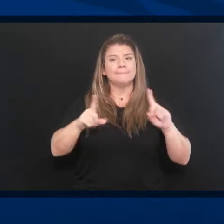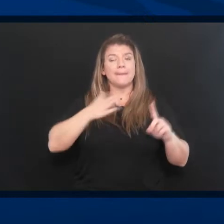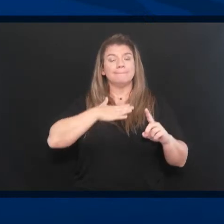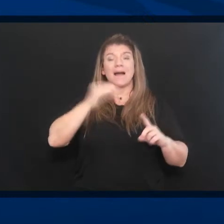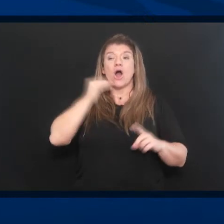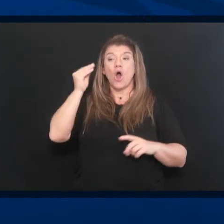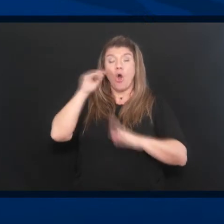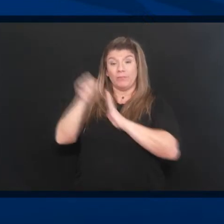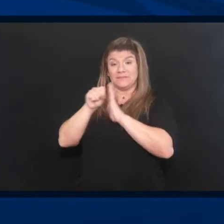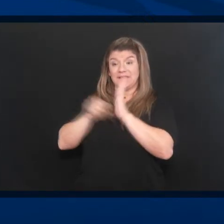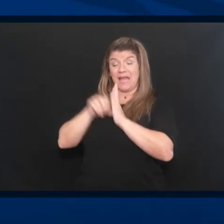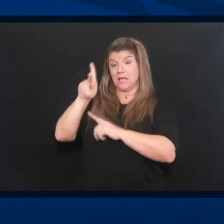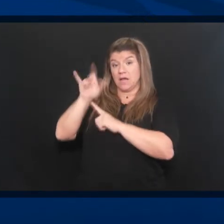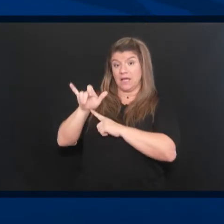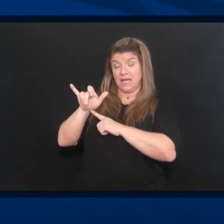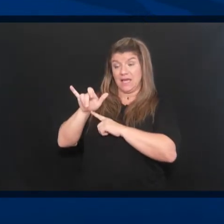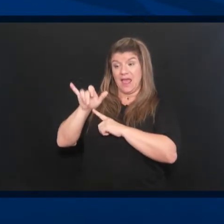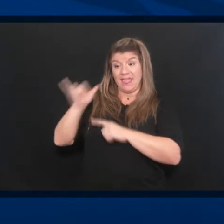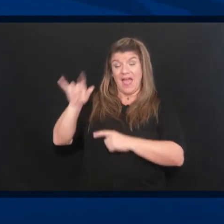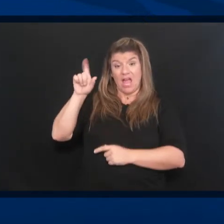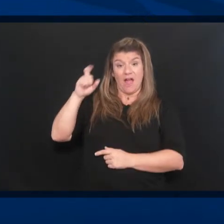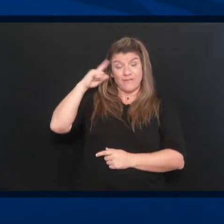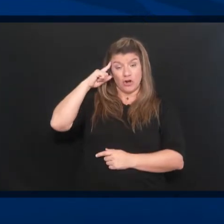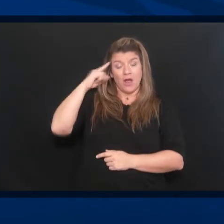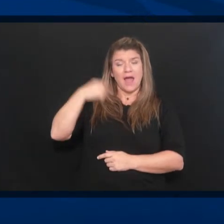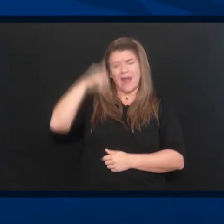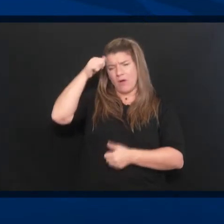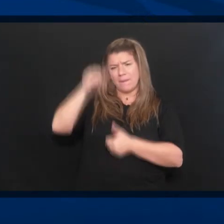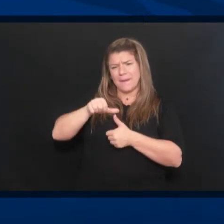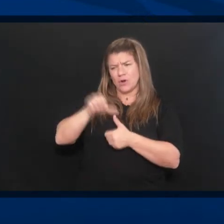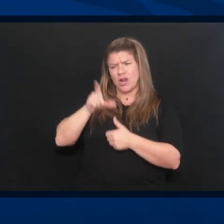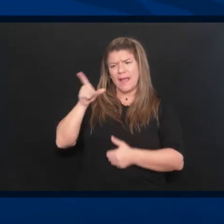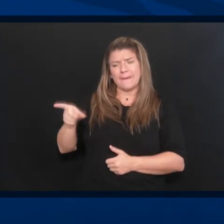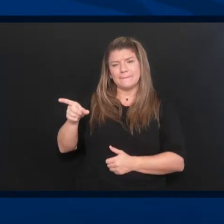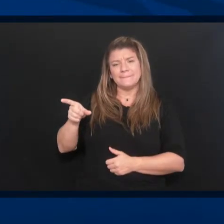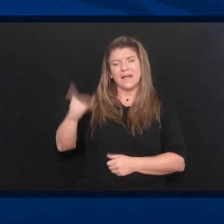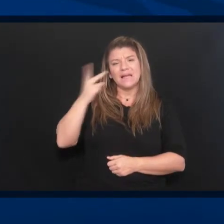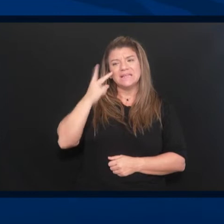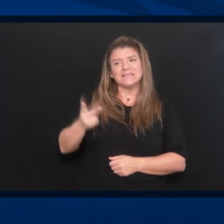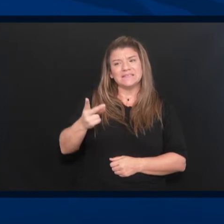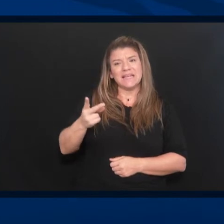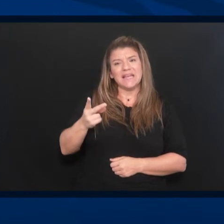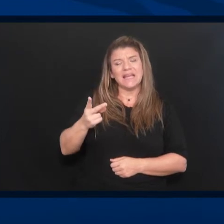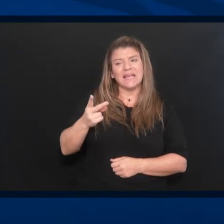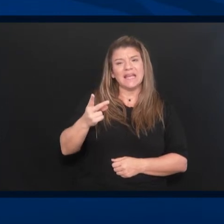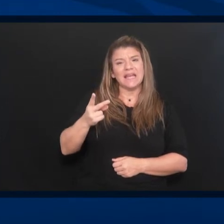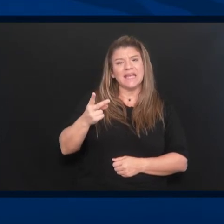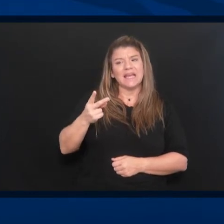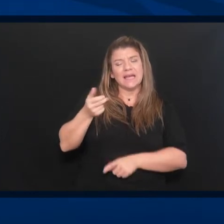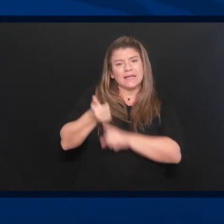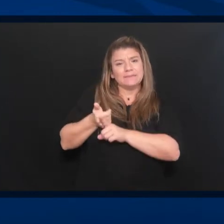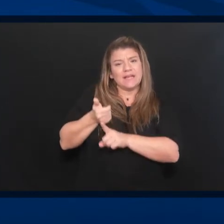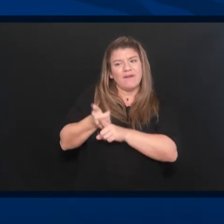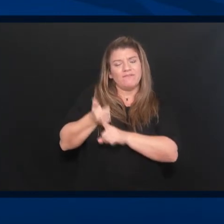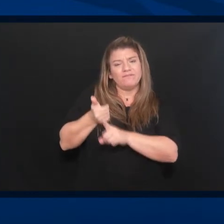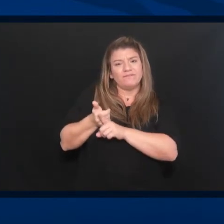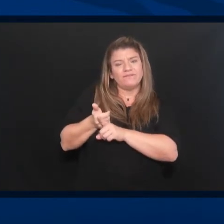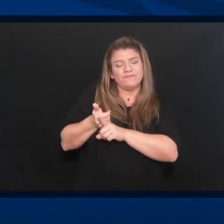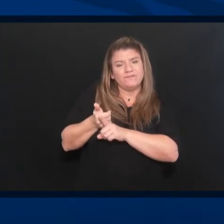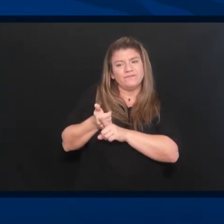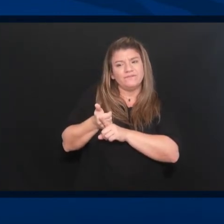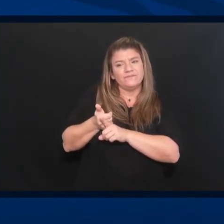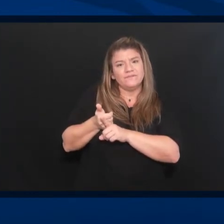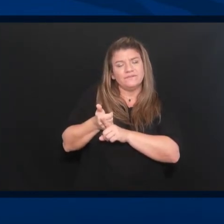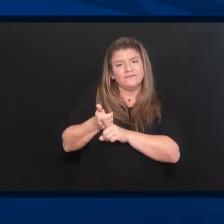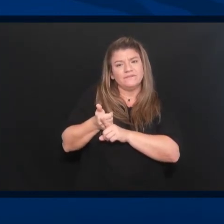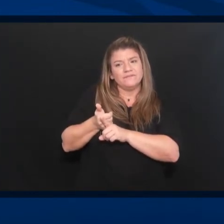state in Kentucky. And I remember him, you know, seeing an effigy of himself outside